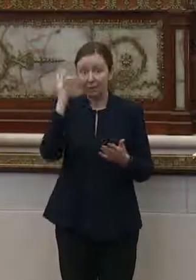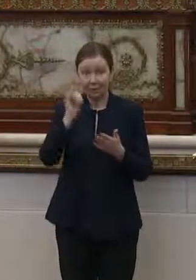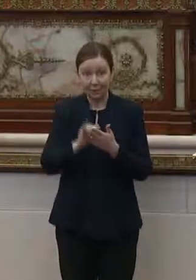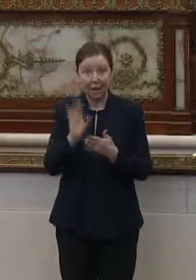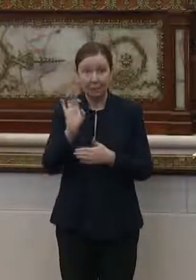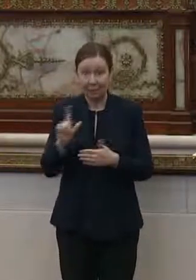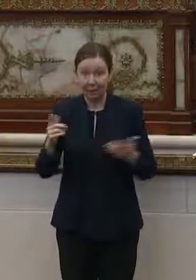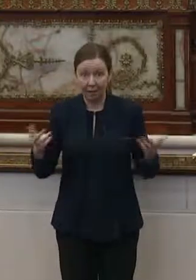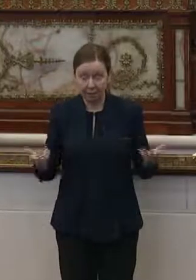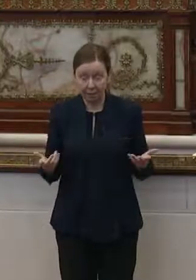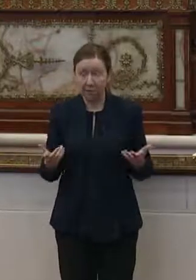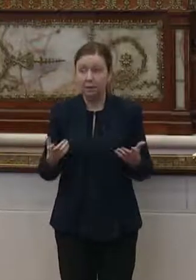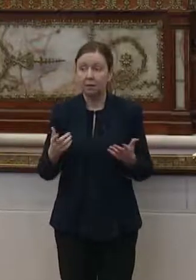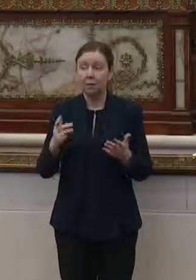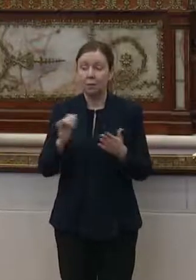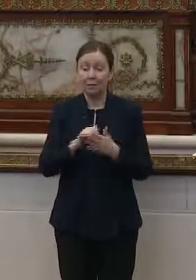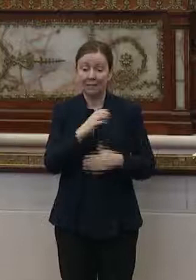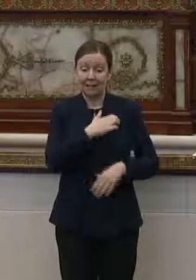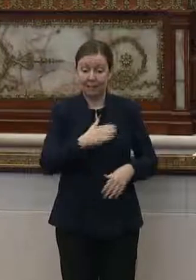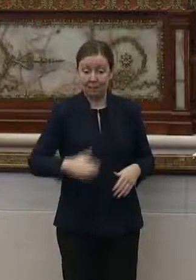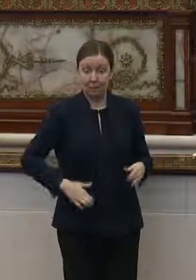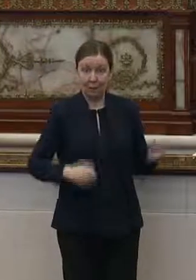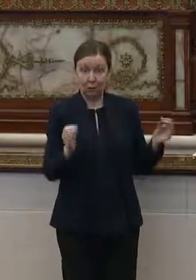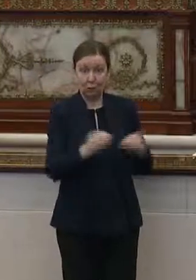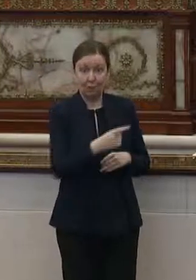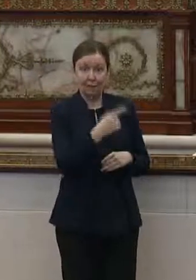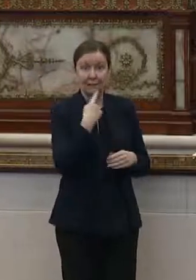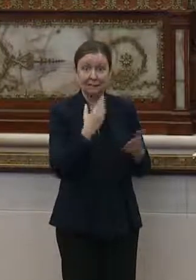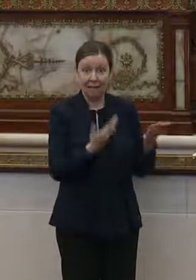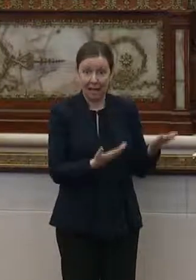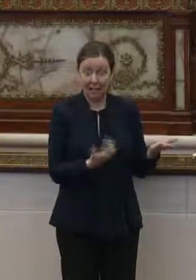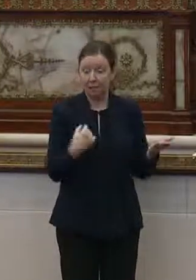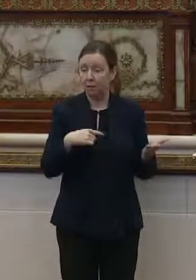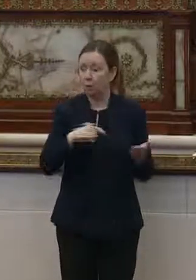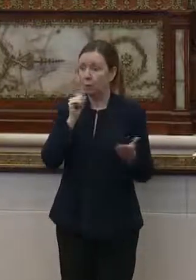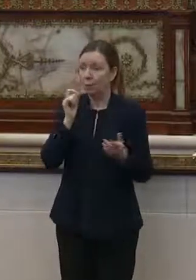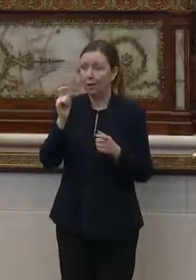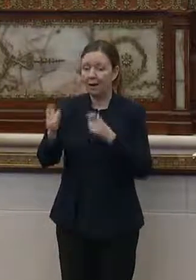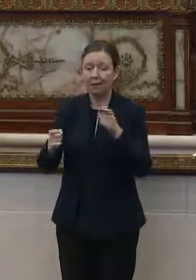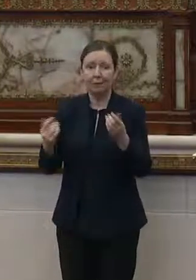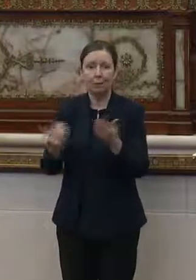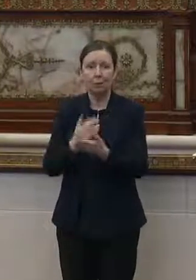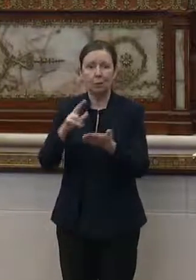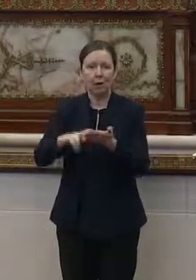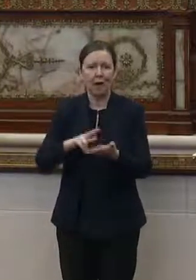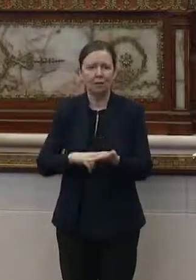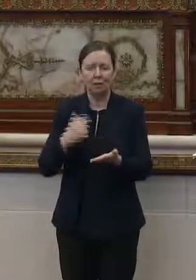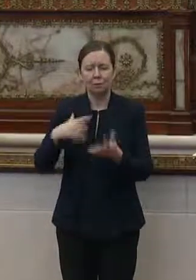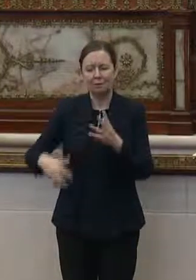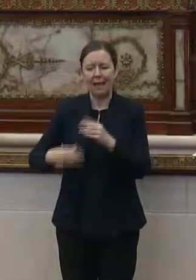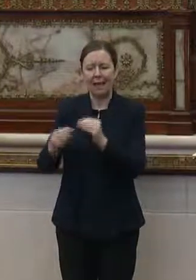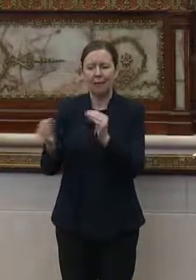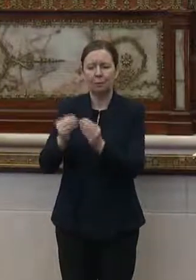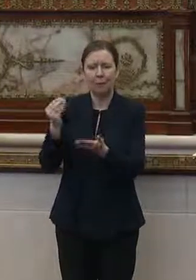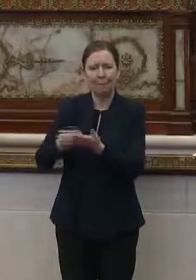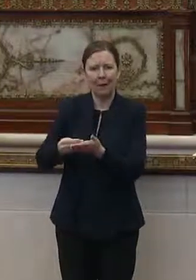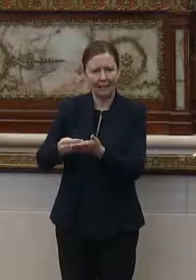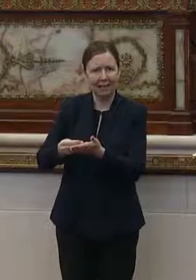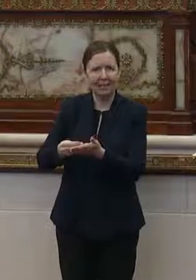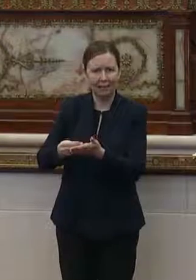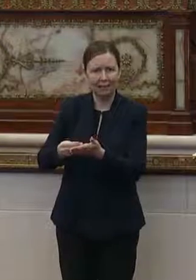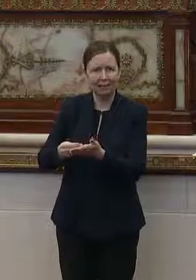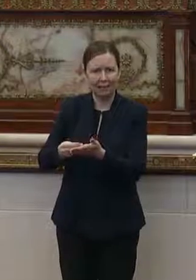the fact that the administration said, we're not issuing a new contract, we're just adding more money to an